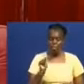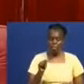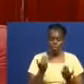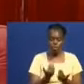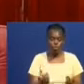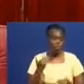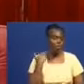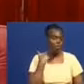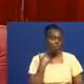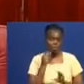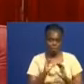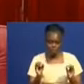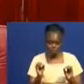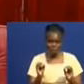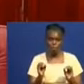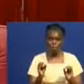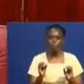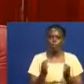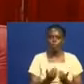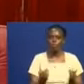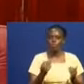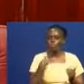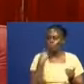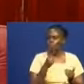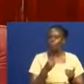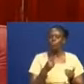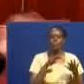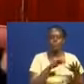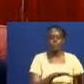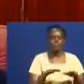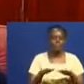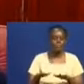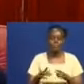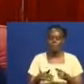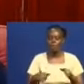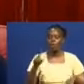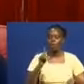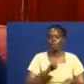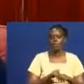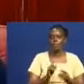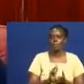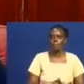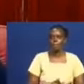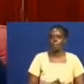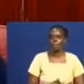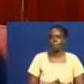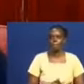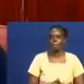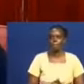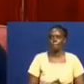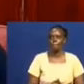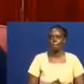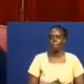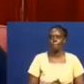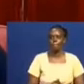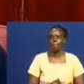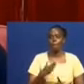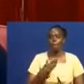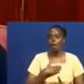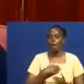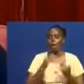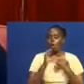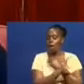criminals, these are children who had reached a dead end. Madam Speaker, what is wrong with our company, our